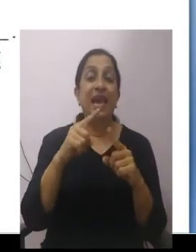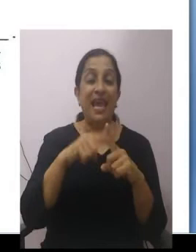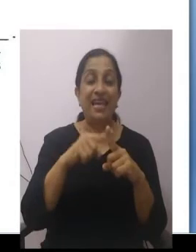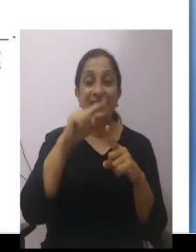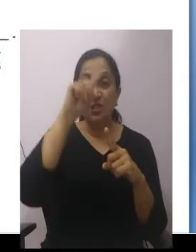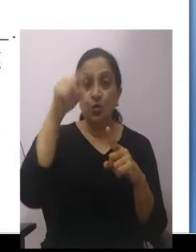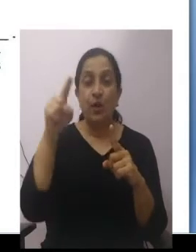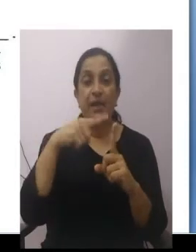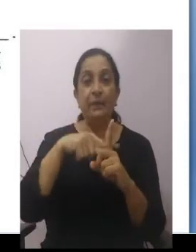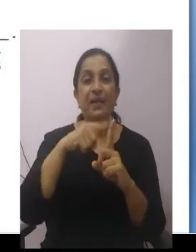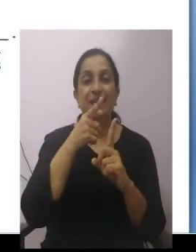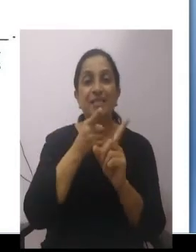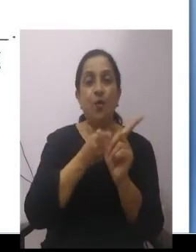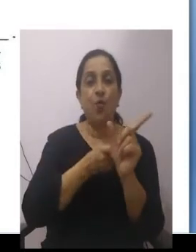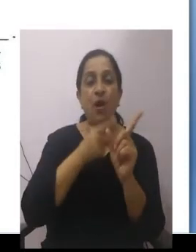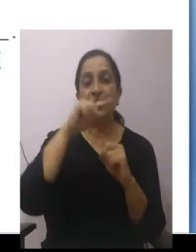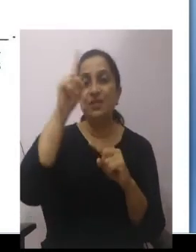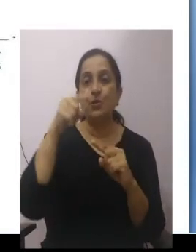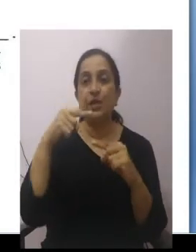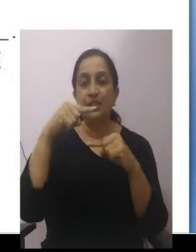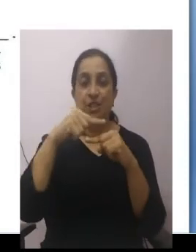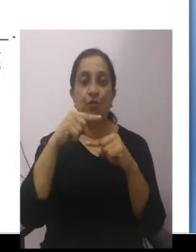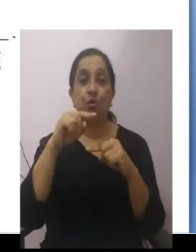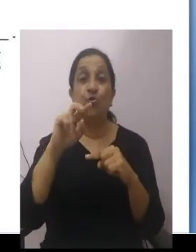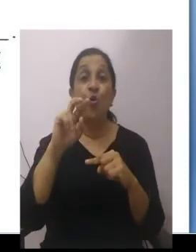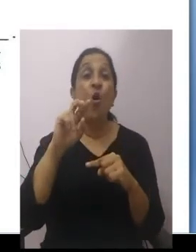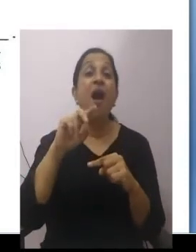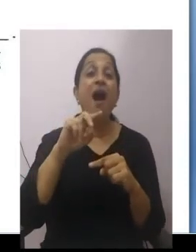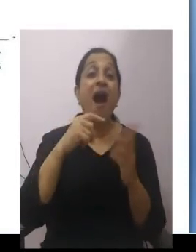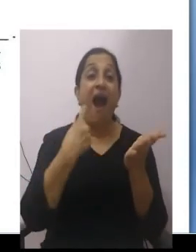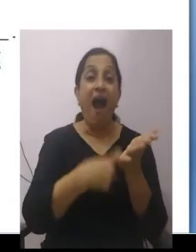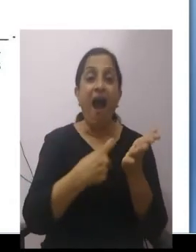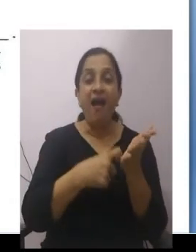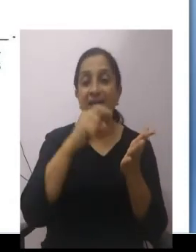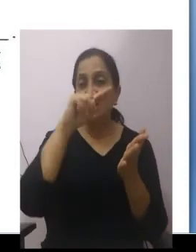x squared plus y squared equal to r squared is the